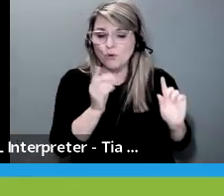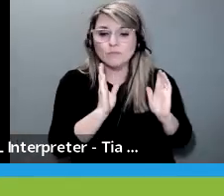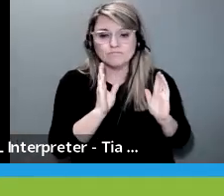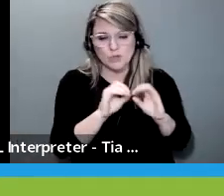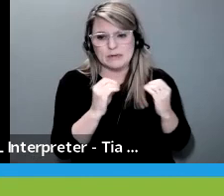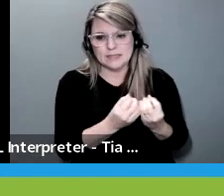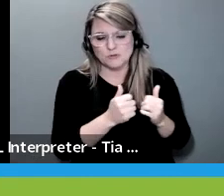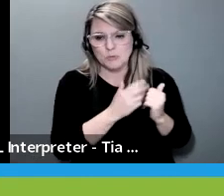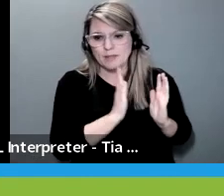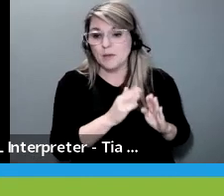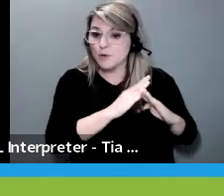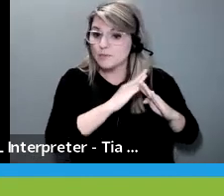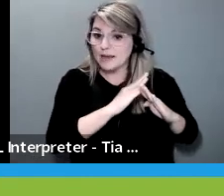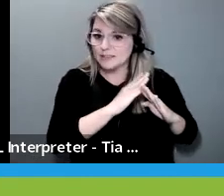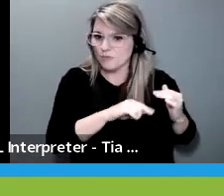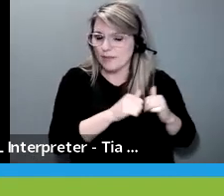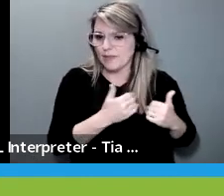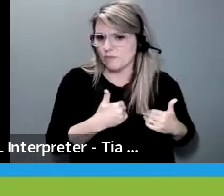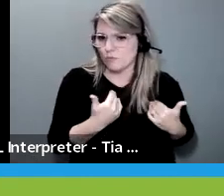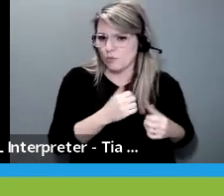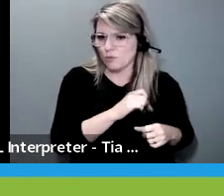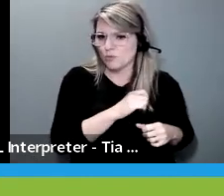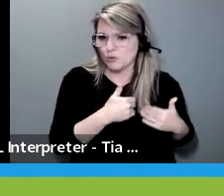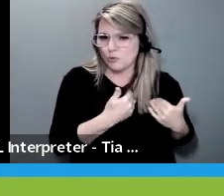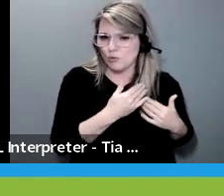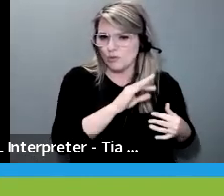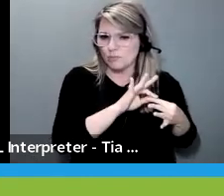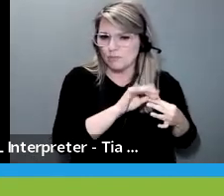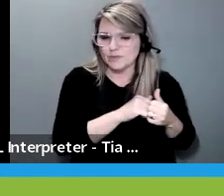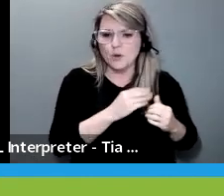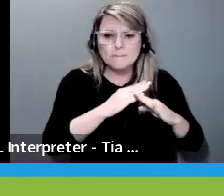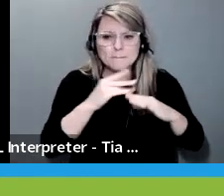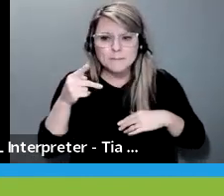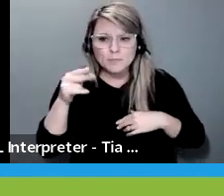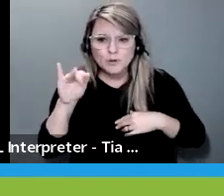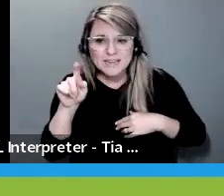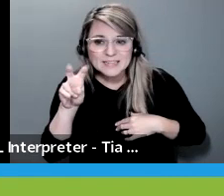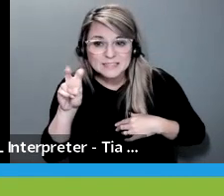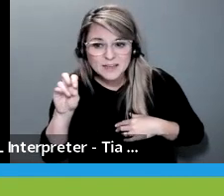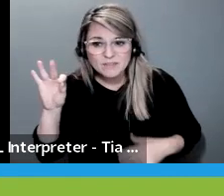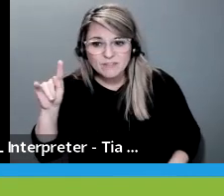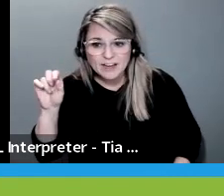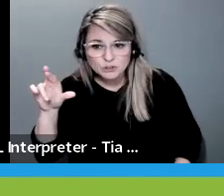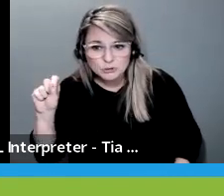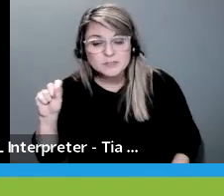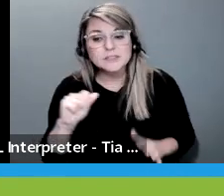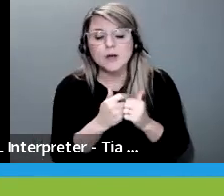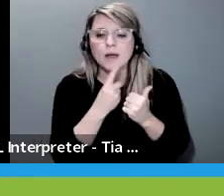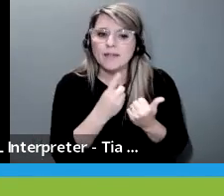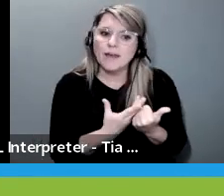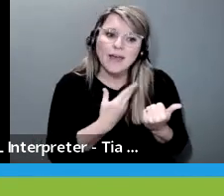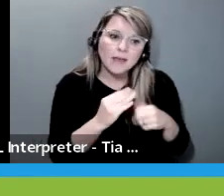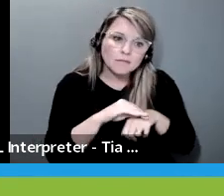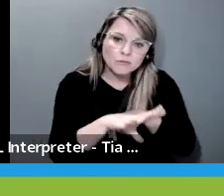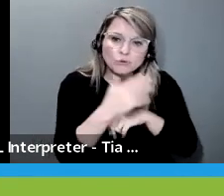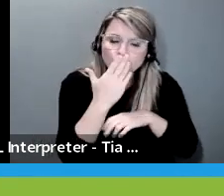protective factors when they are working with youth. And like I said earlier, Youth Thrive incorporates those positive childhood experiences and the adverse